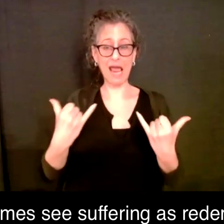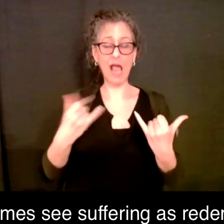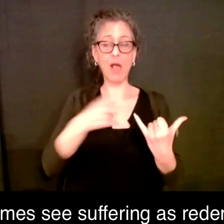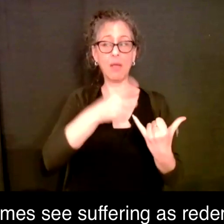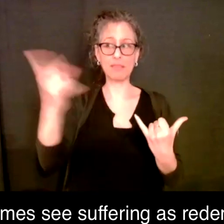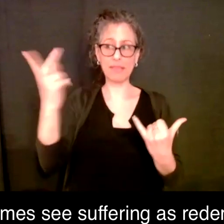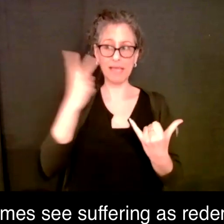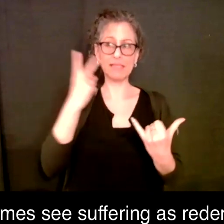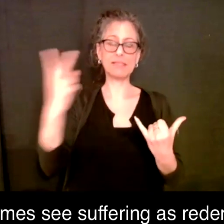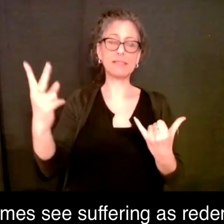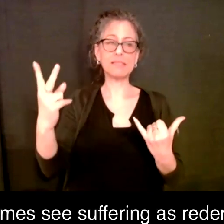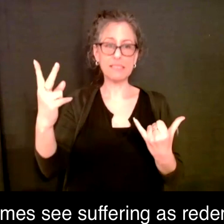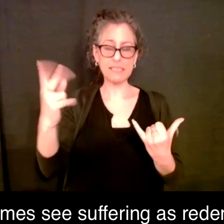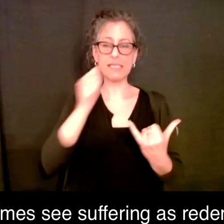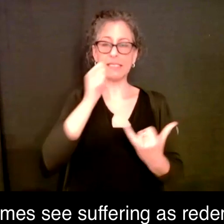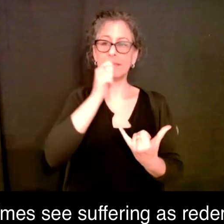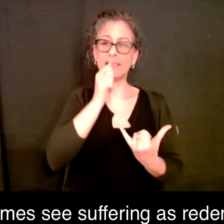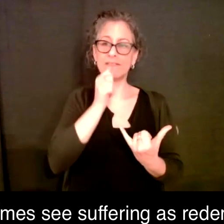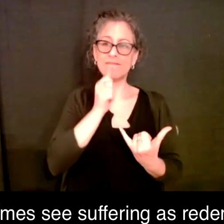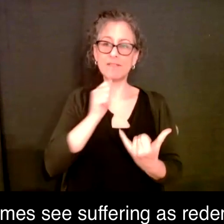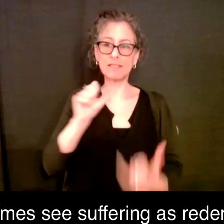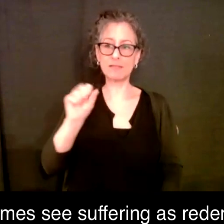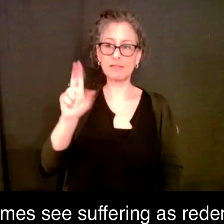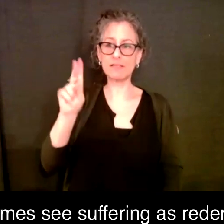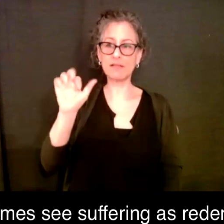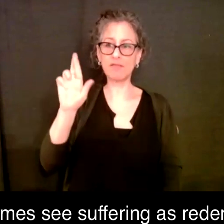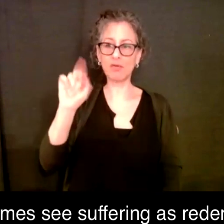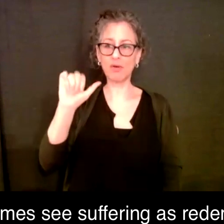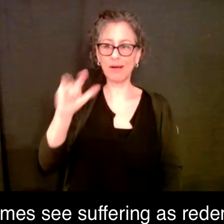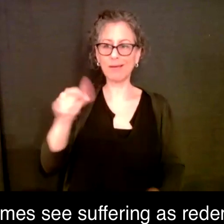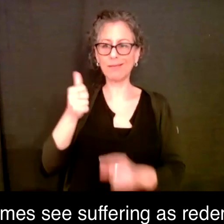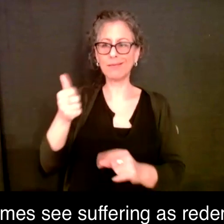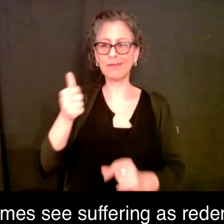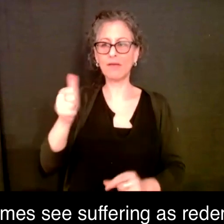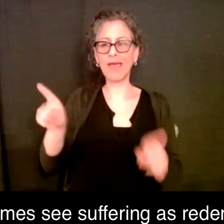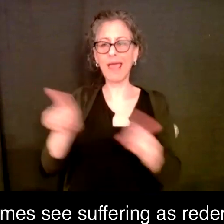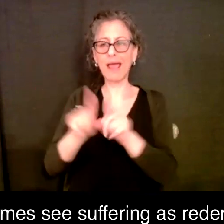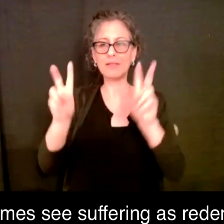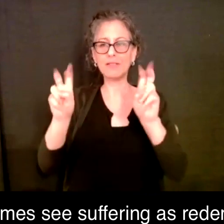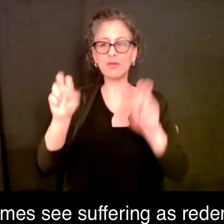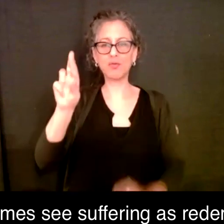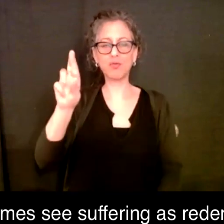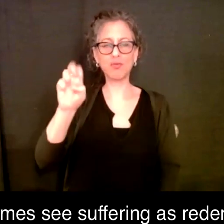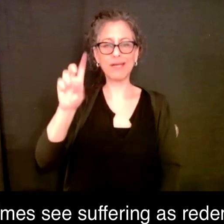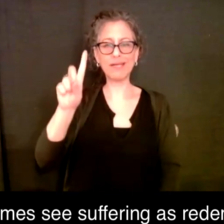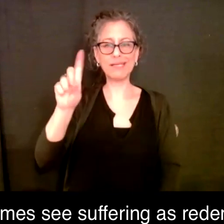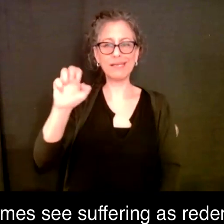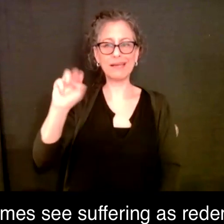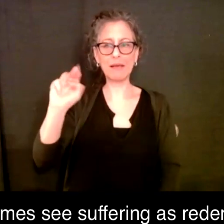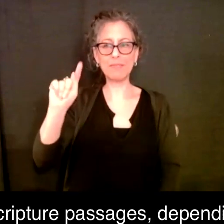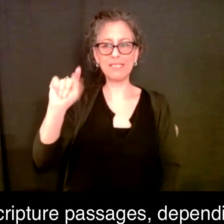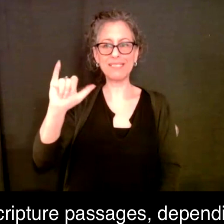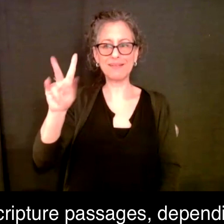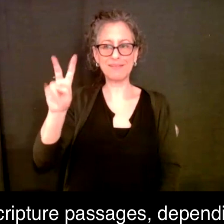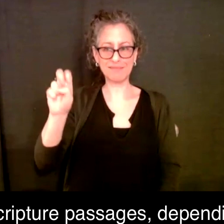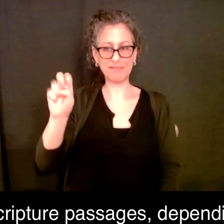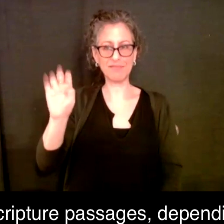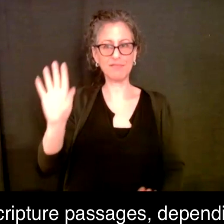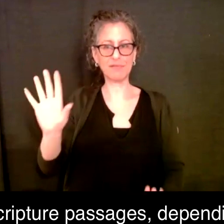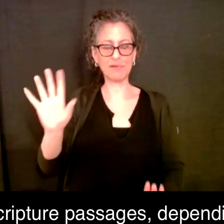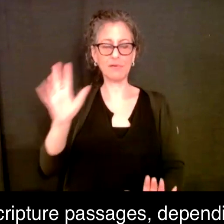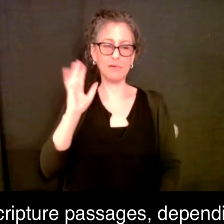see suffering as redemptive. And so I think it's important there's plenty